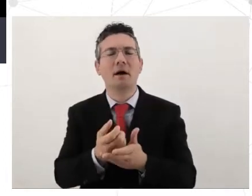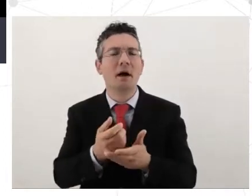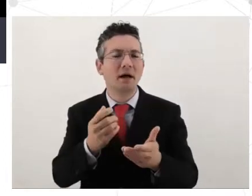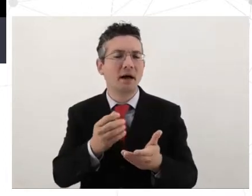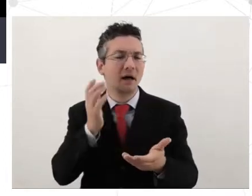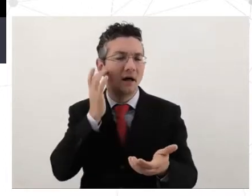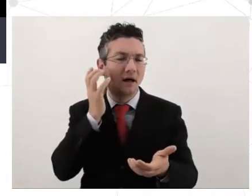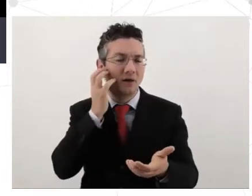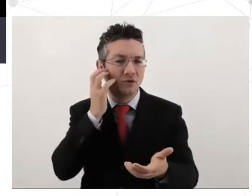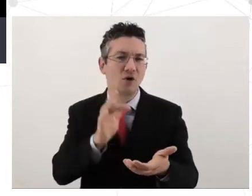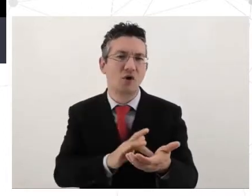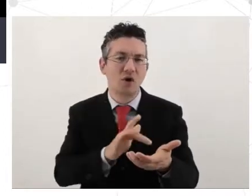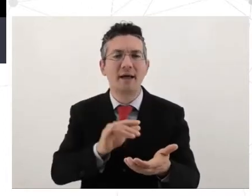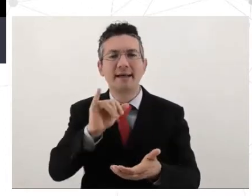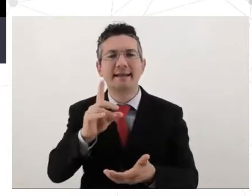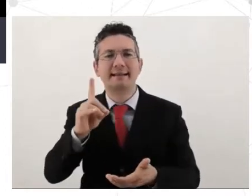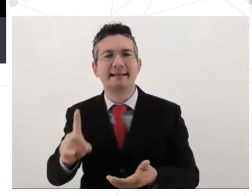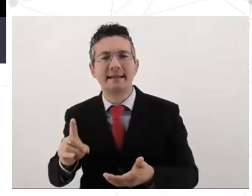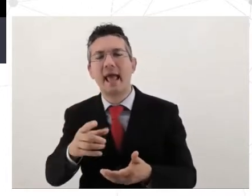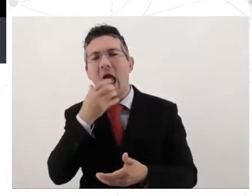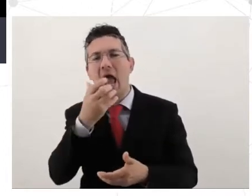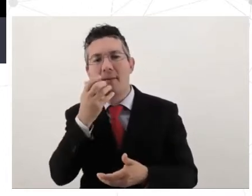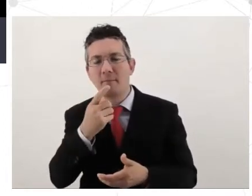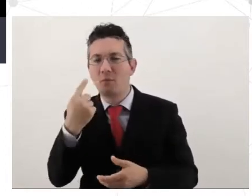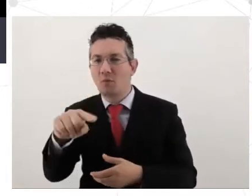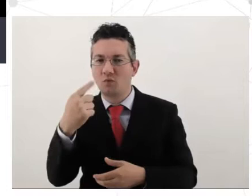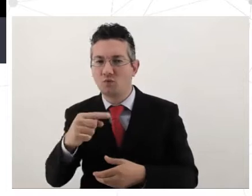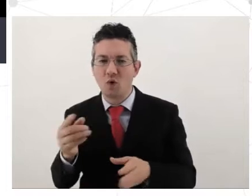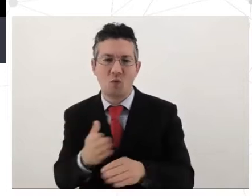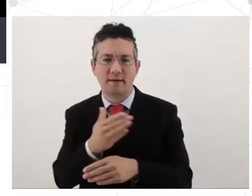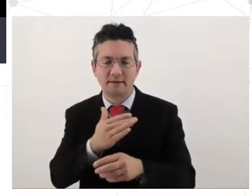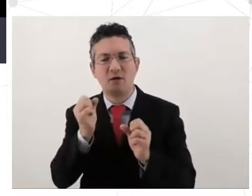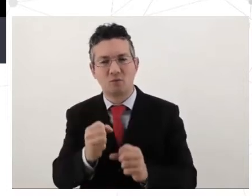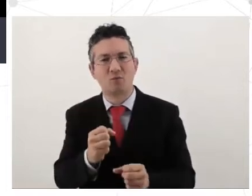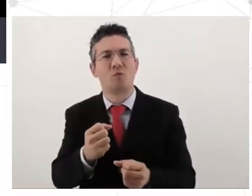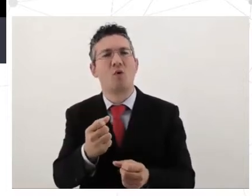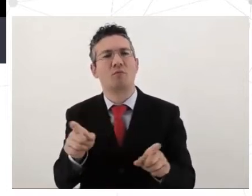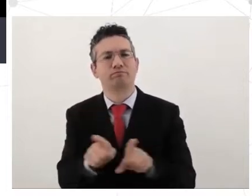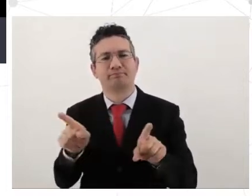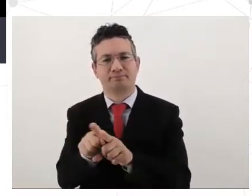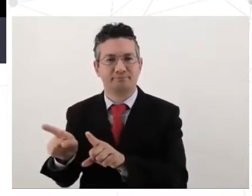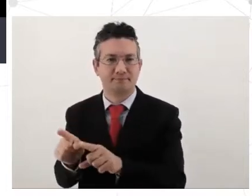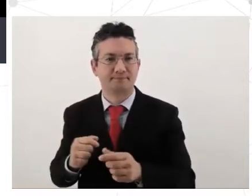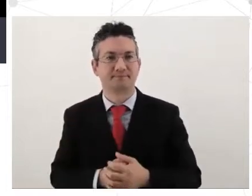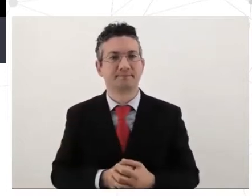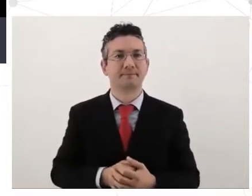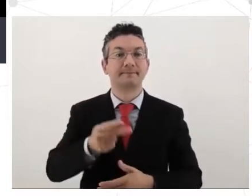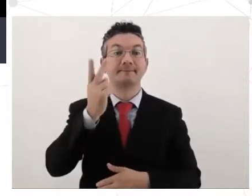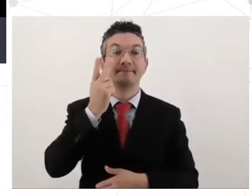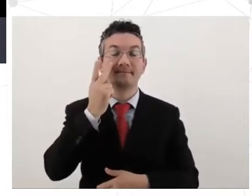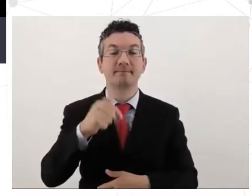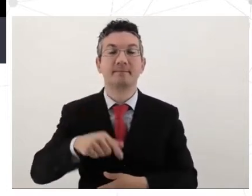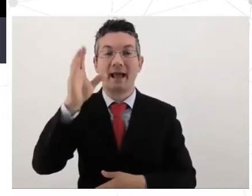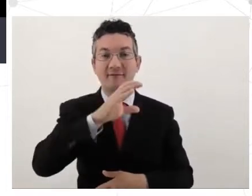dog Valora on their walk to the pharmacy. And for the best experience, I recommend that you listen to this demo with